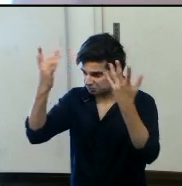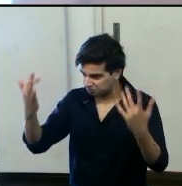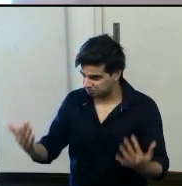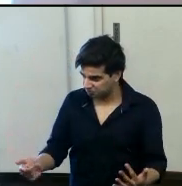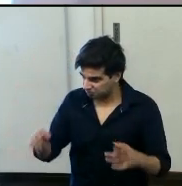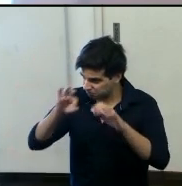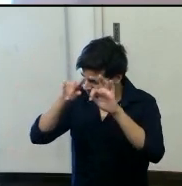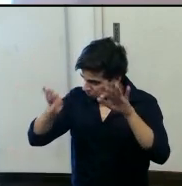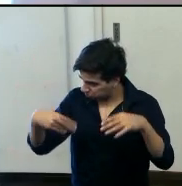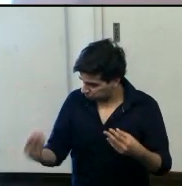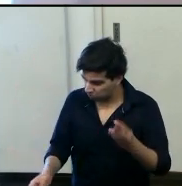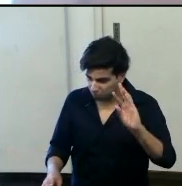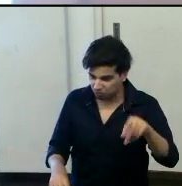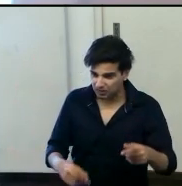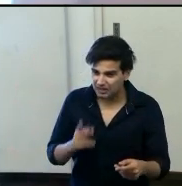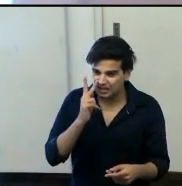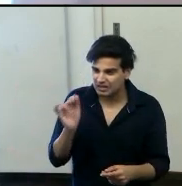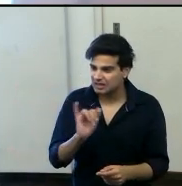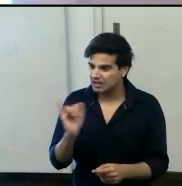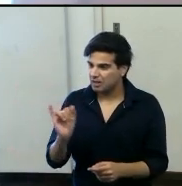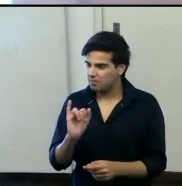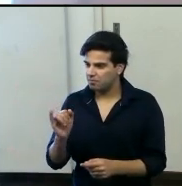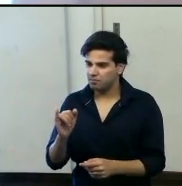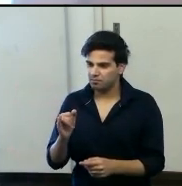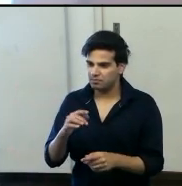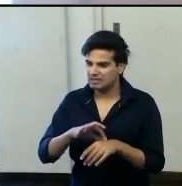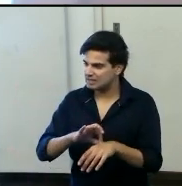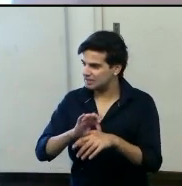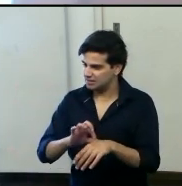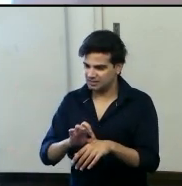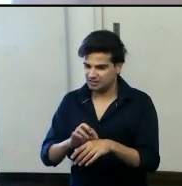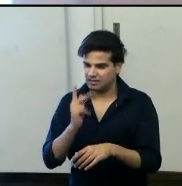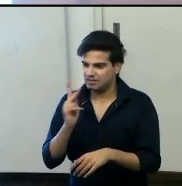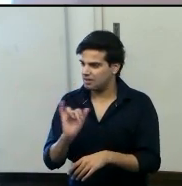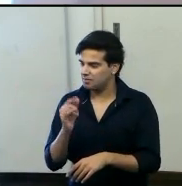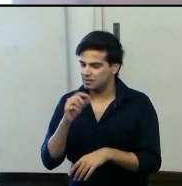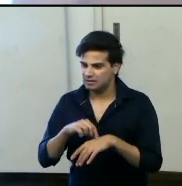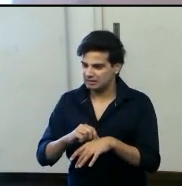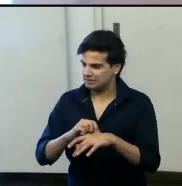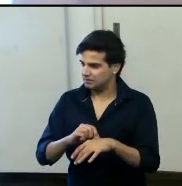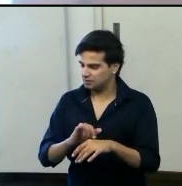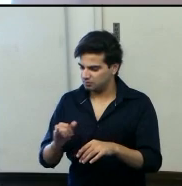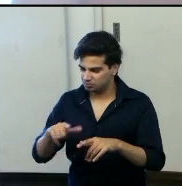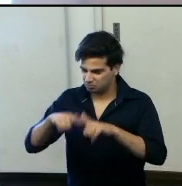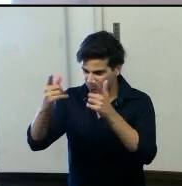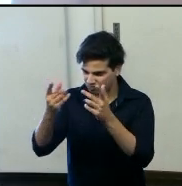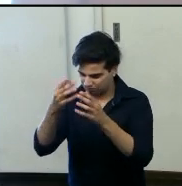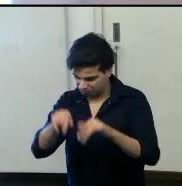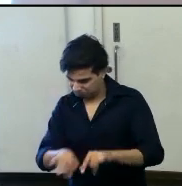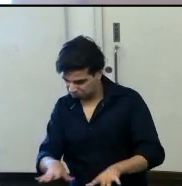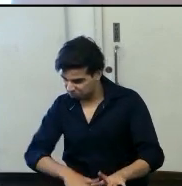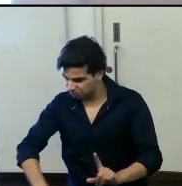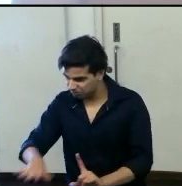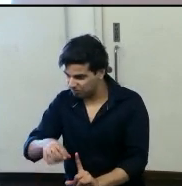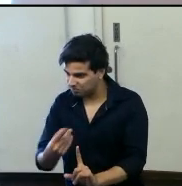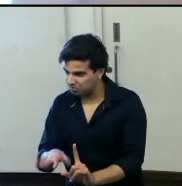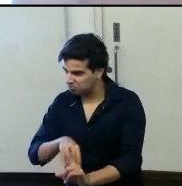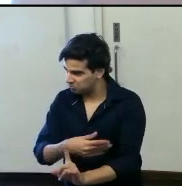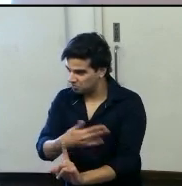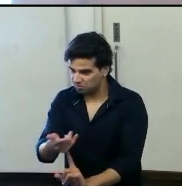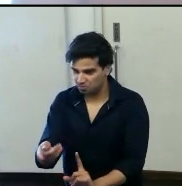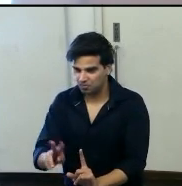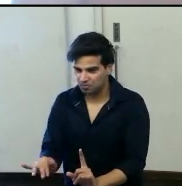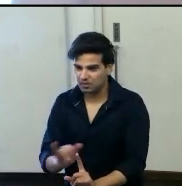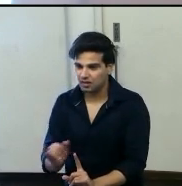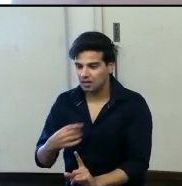like flesh of Vasanta that are scattered below the tree. And this is a